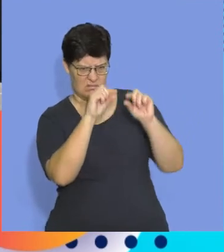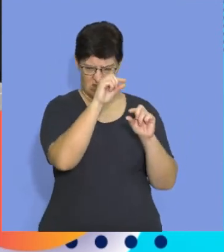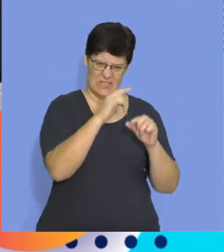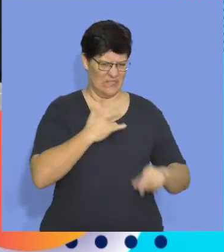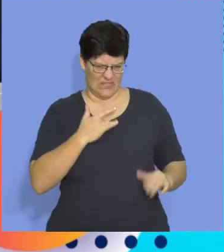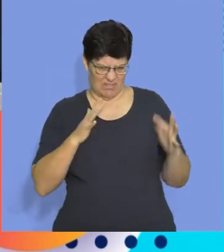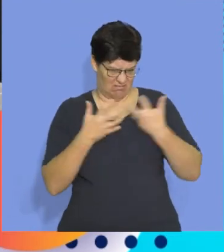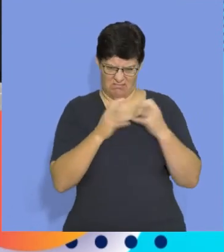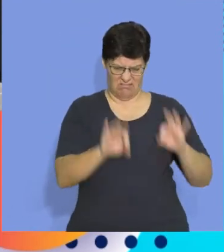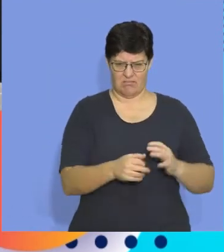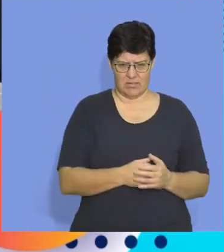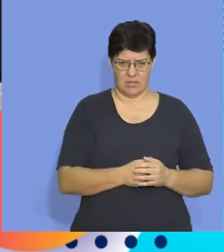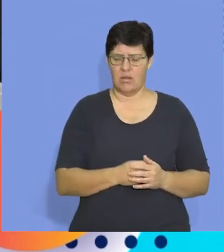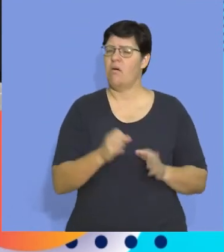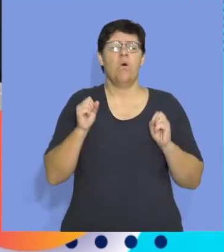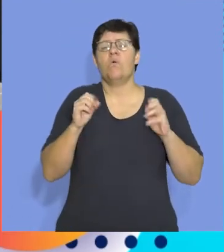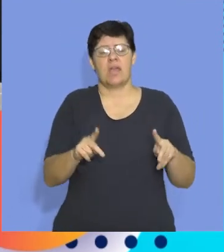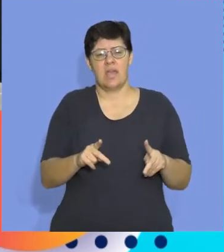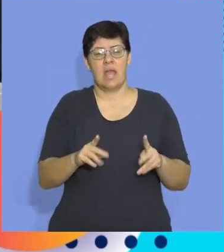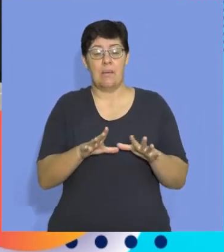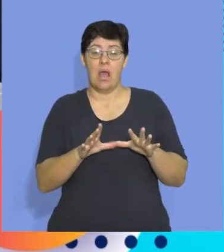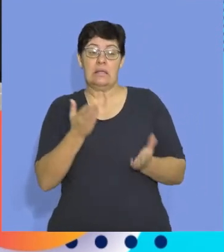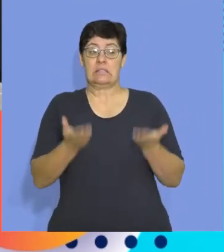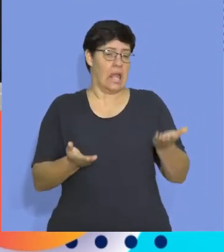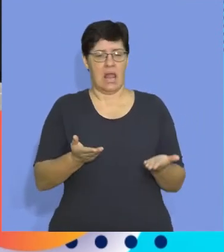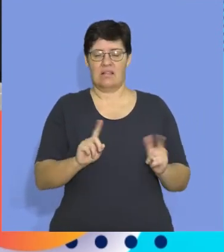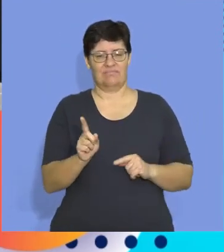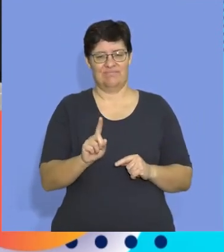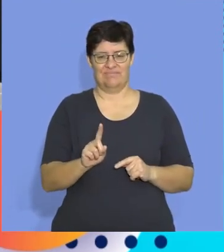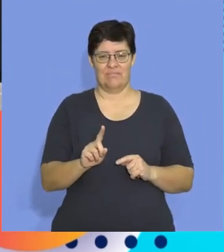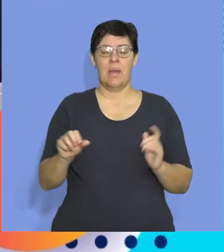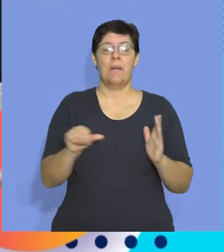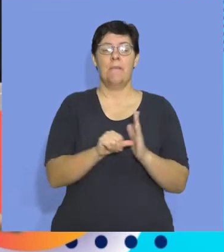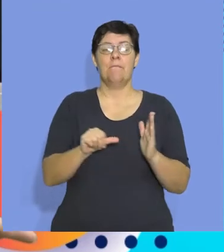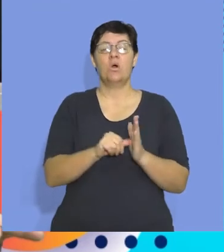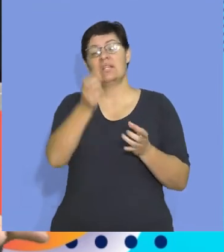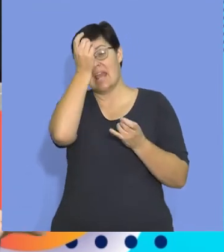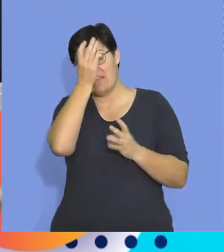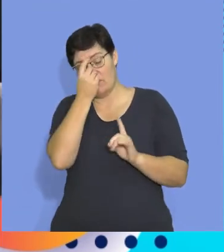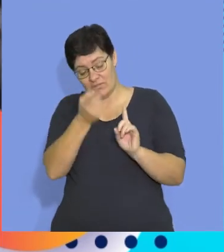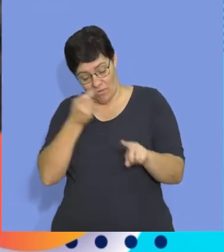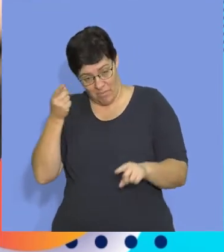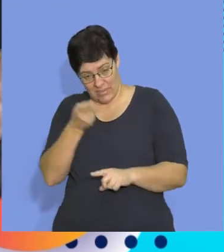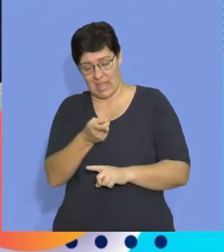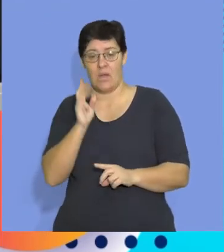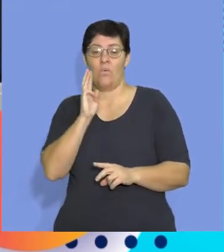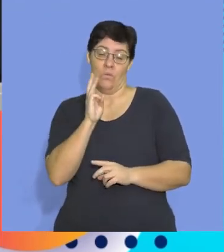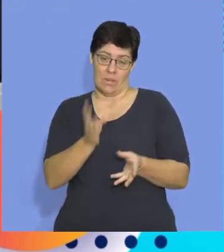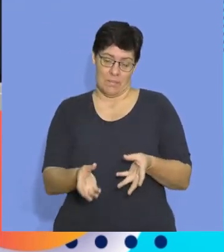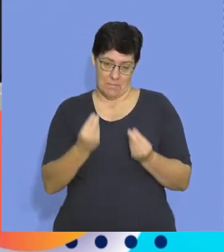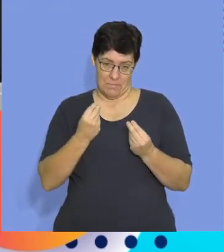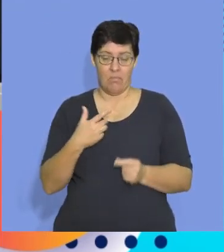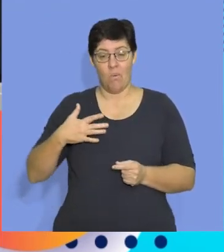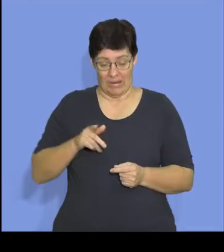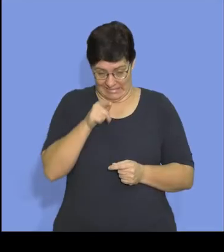it's right. It's okay, it's not about that. You're going to get important pieces of information from the graph, and that's what we're